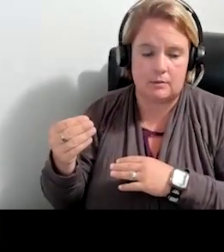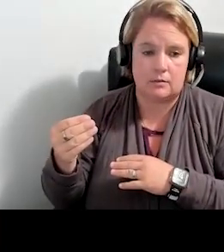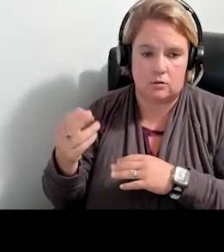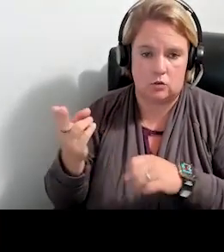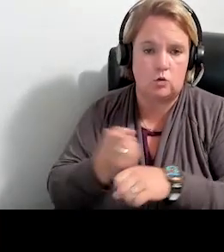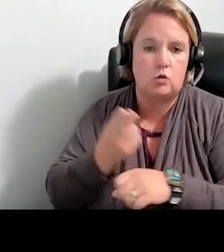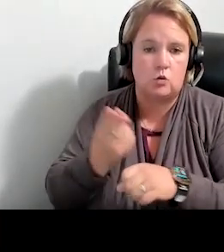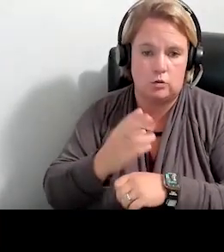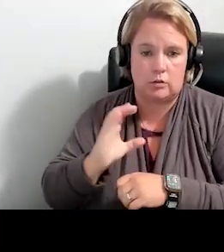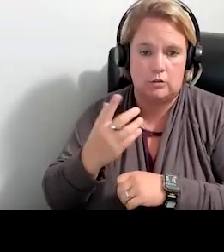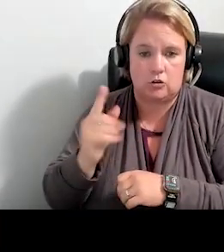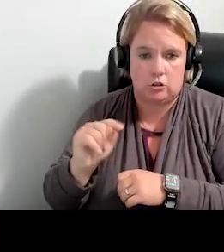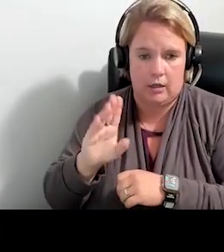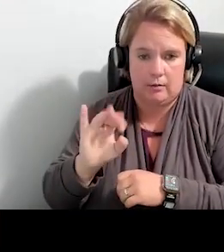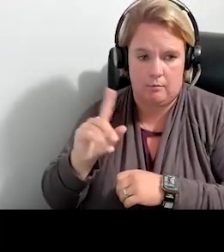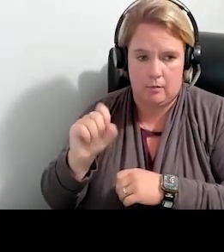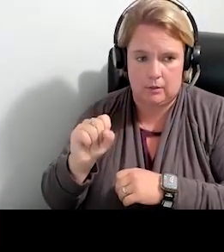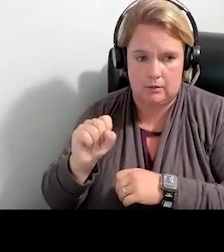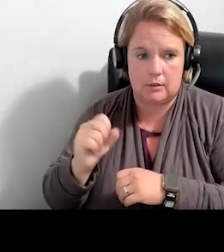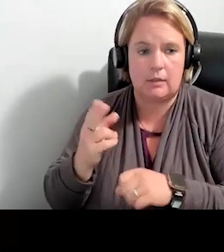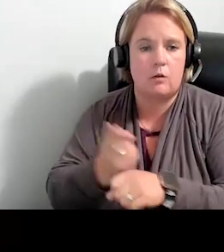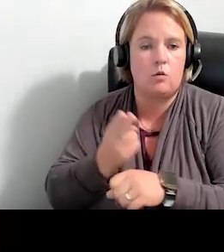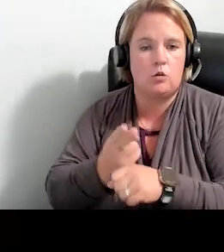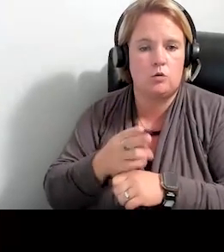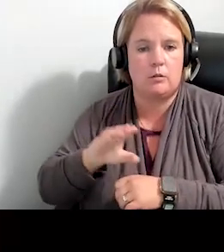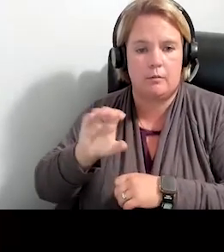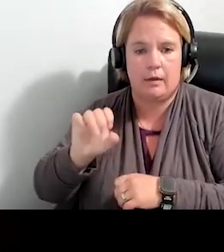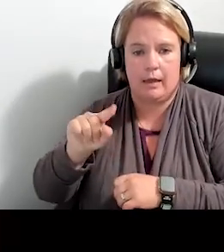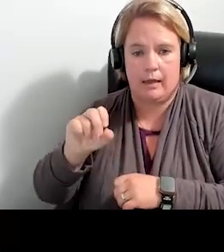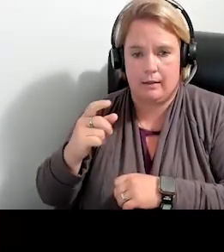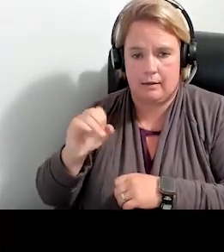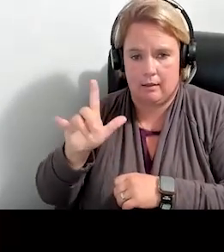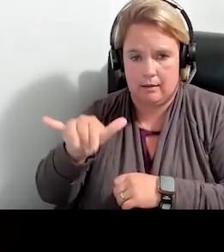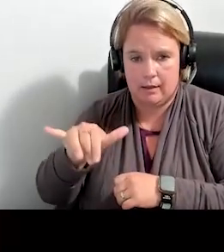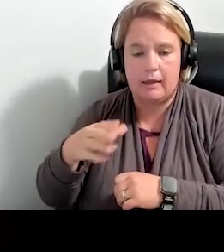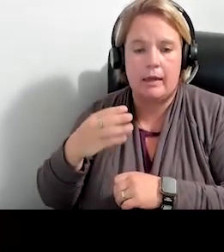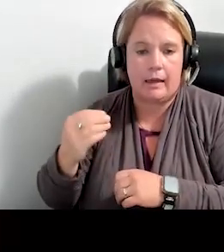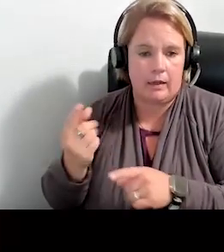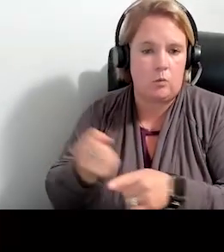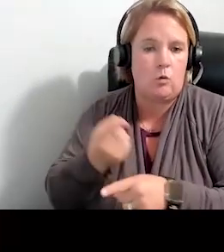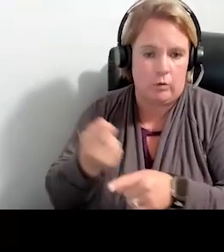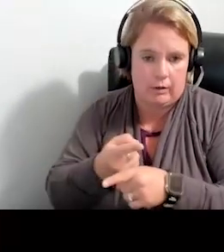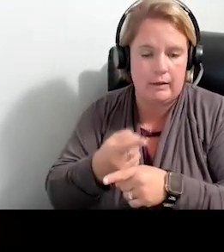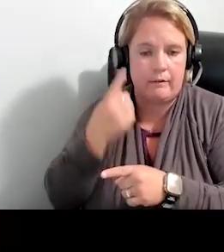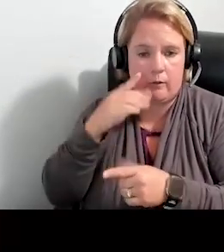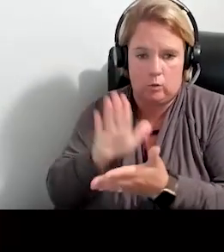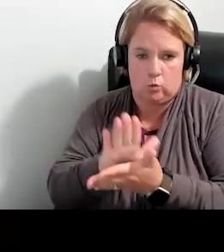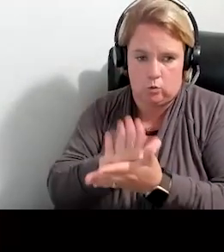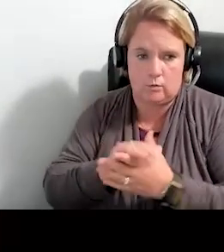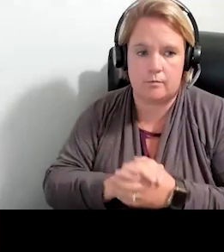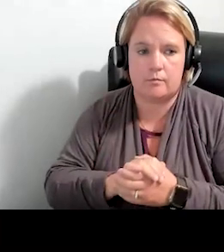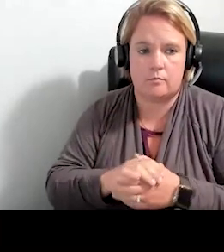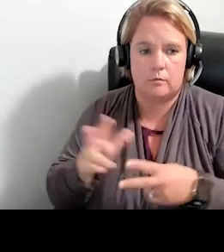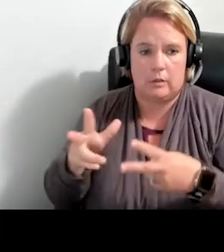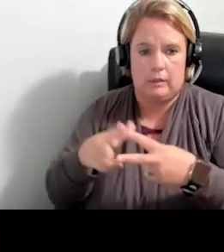using those chatbots and how we can use those tools ethically and effectively in our academic environment. Our two projects are